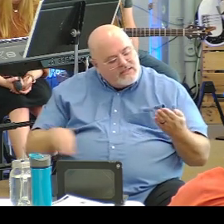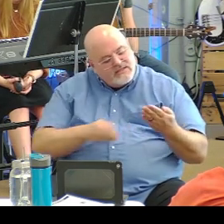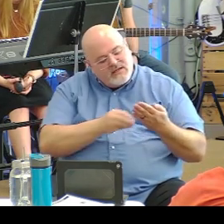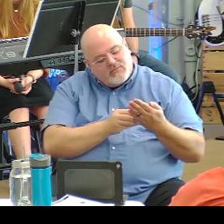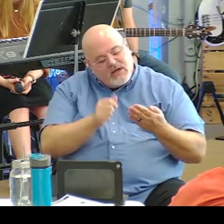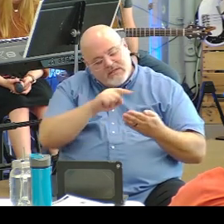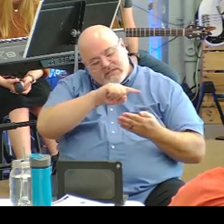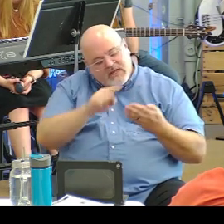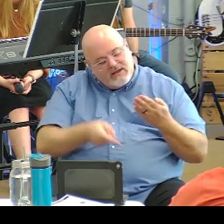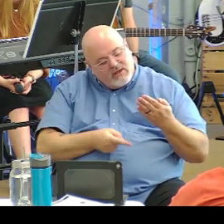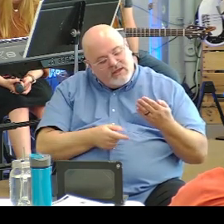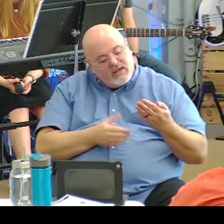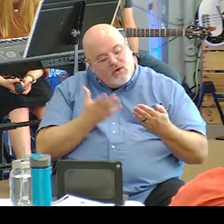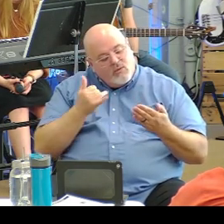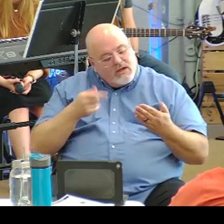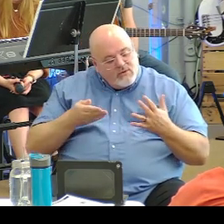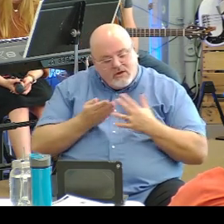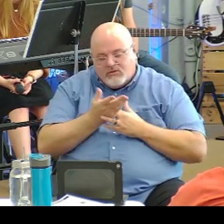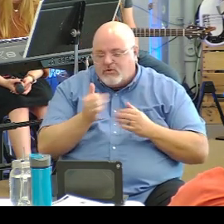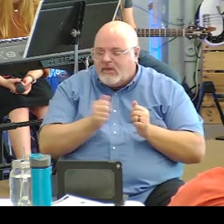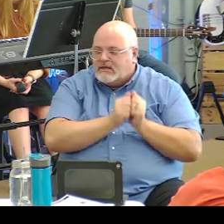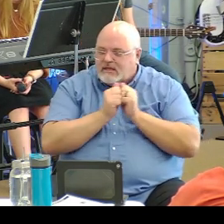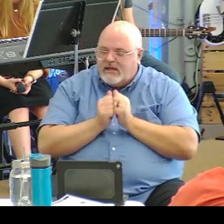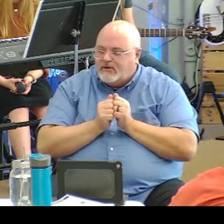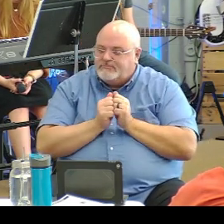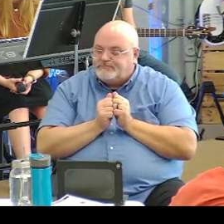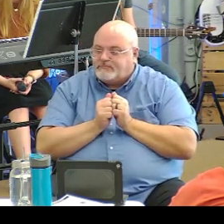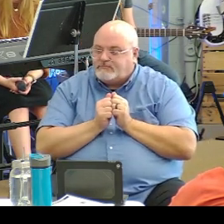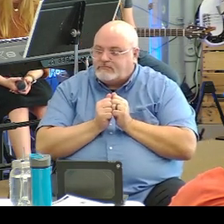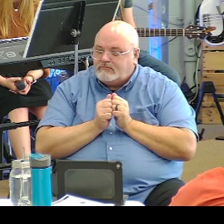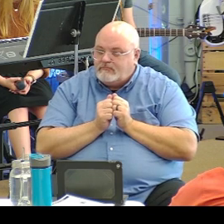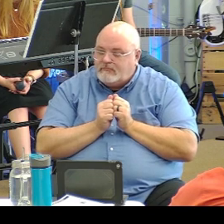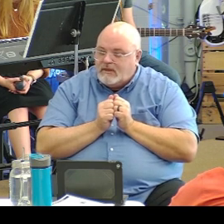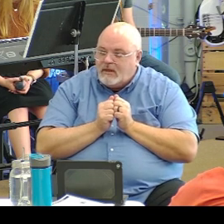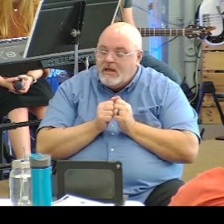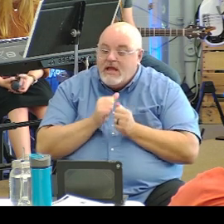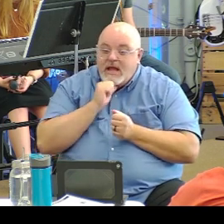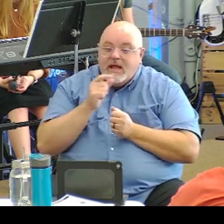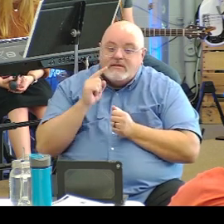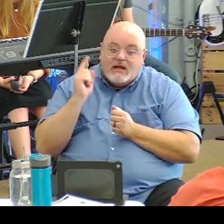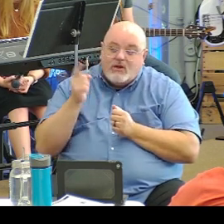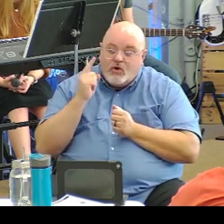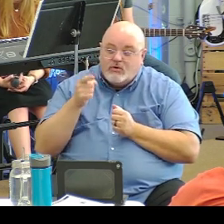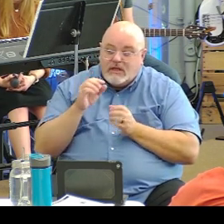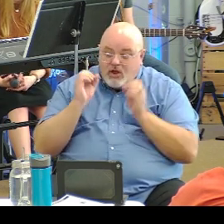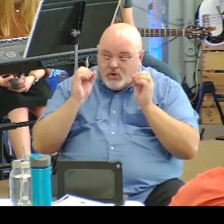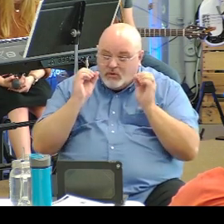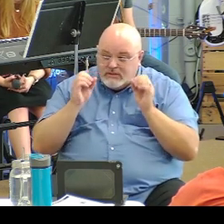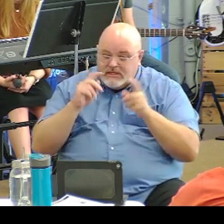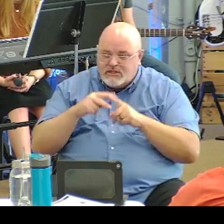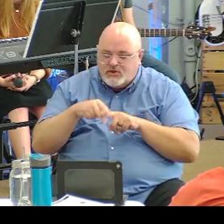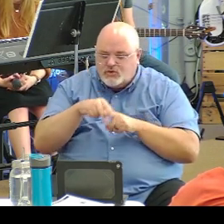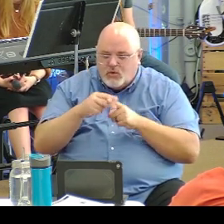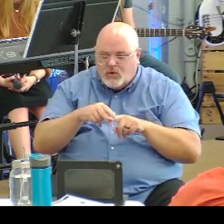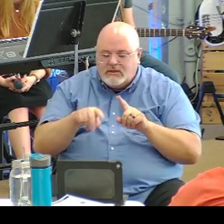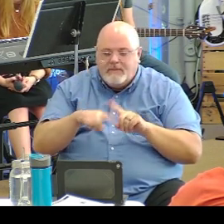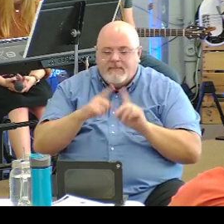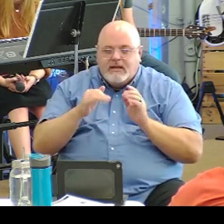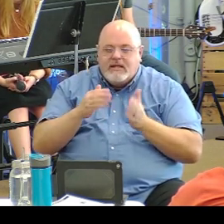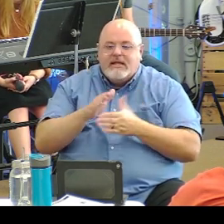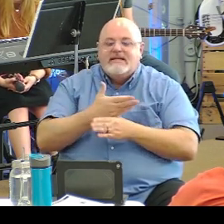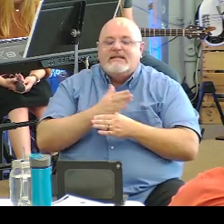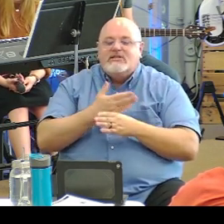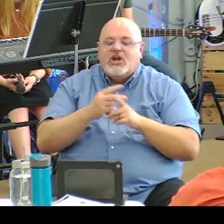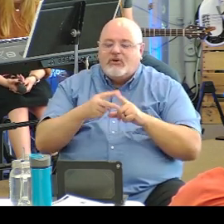whole thing. Why don't we go through this together? Right? So it's actually not just a teaching tool, but it's actually a